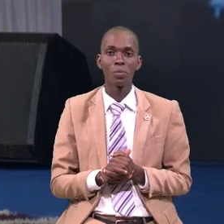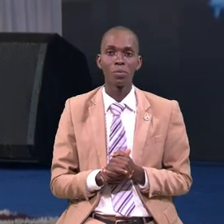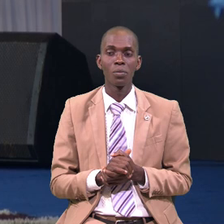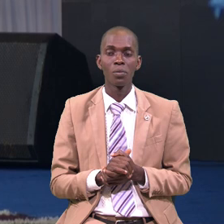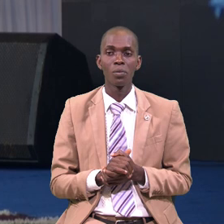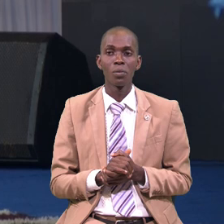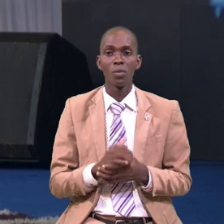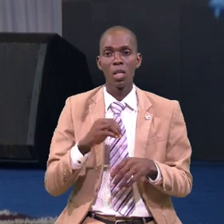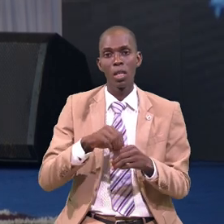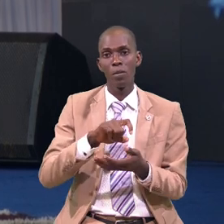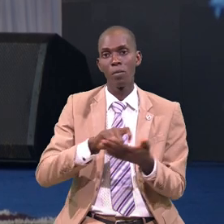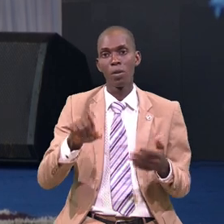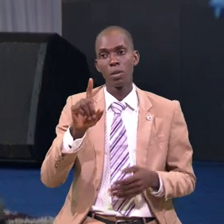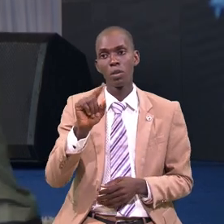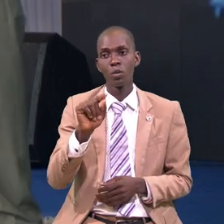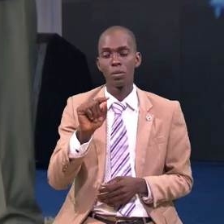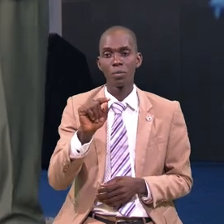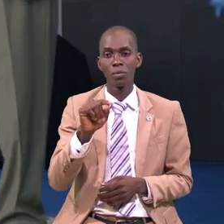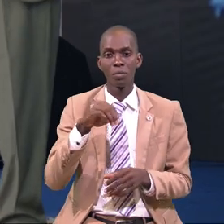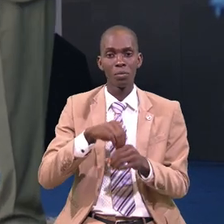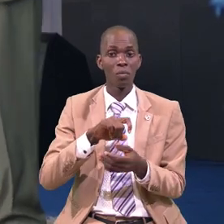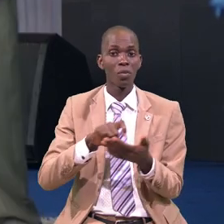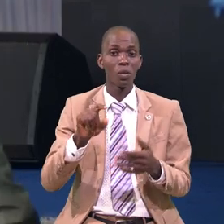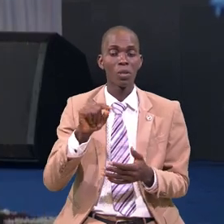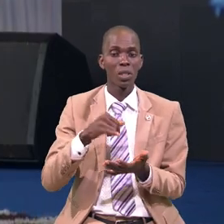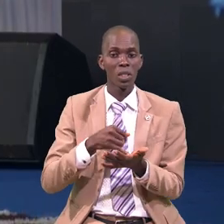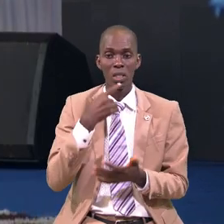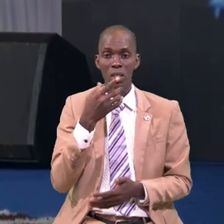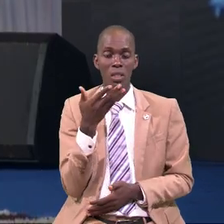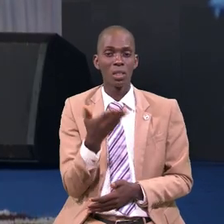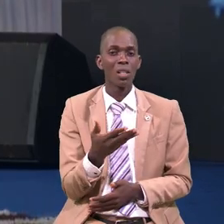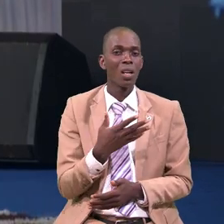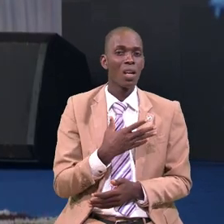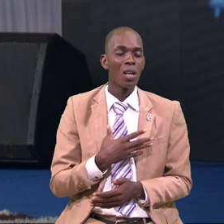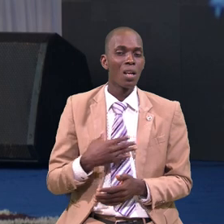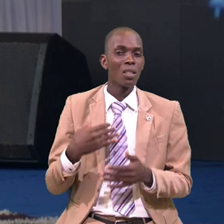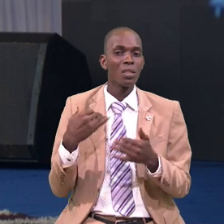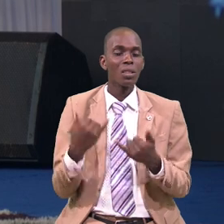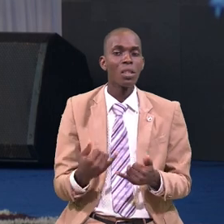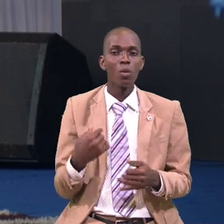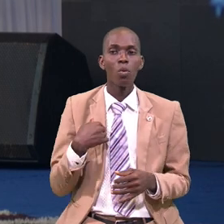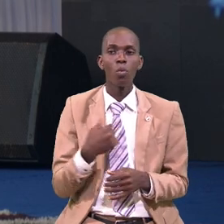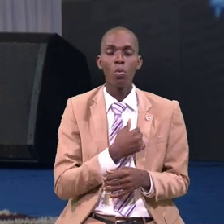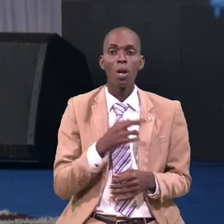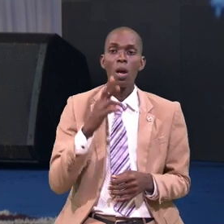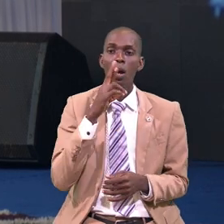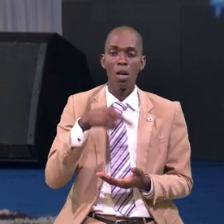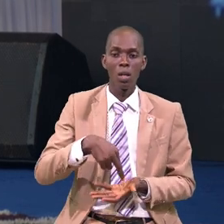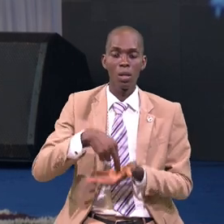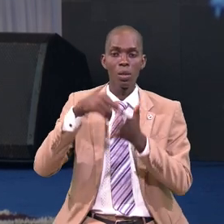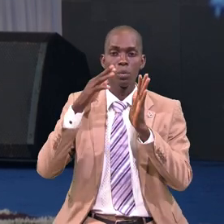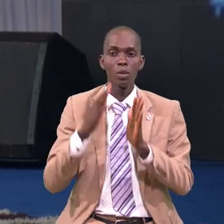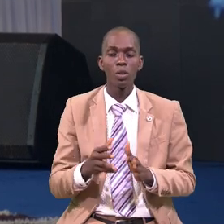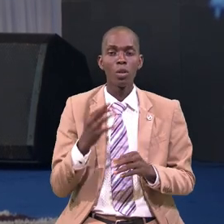In verse 20, tells us, now then, we are ambassadors for Christ, as